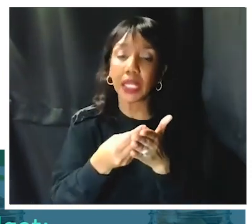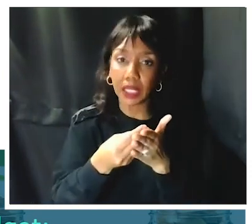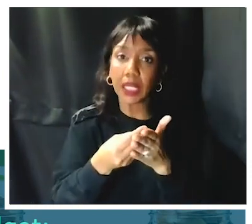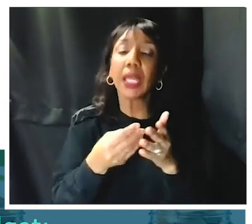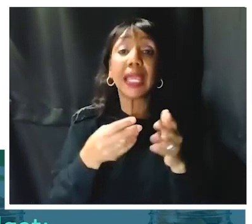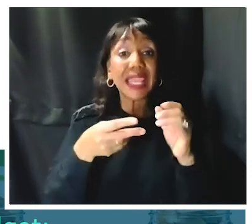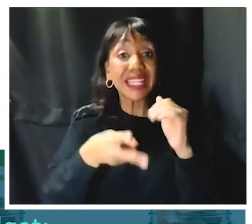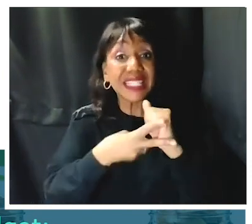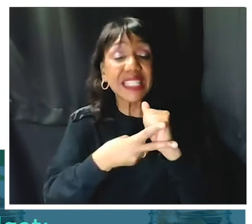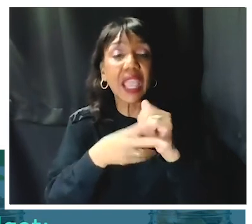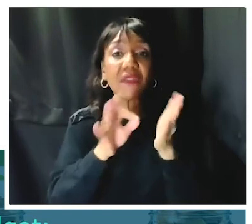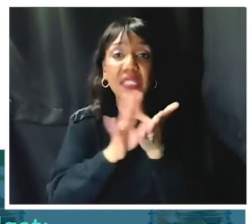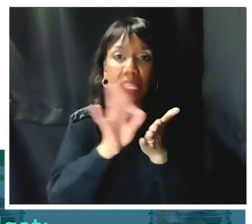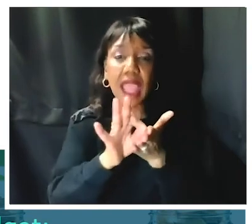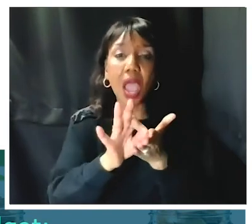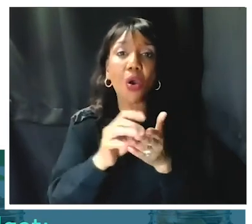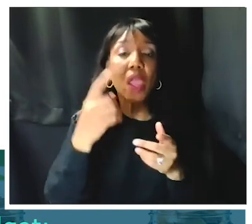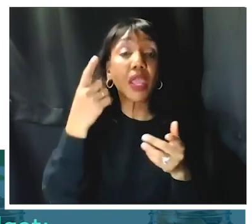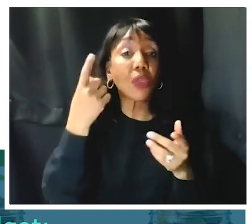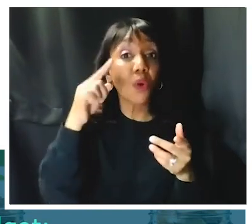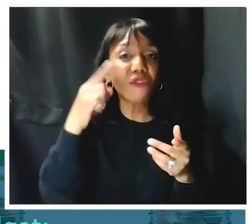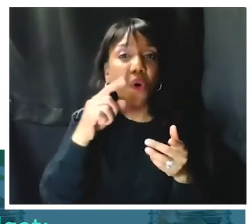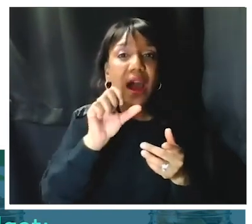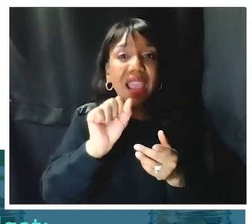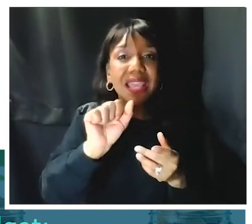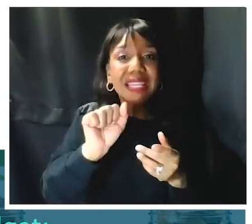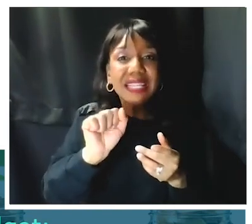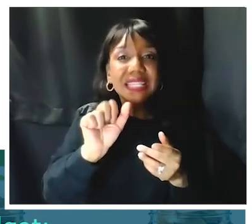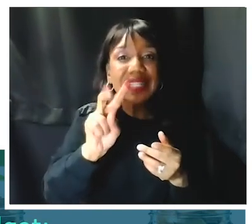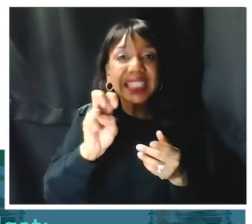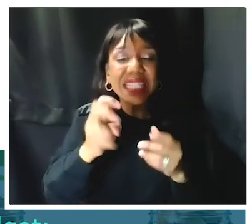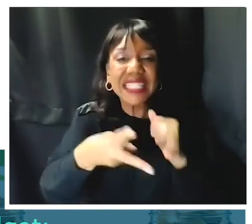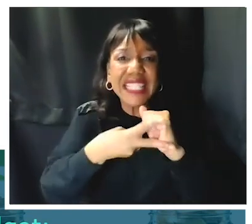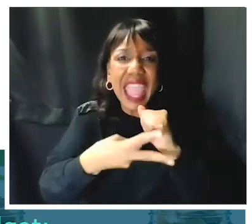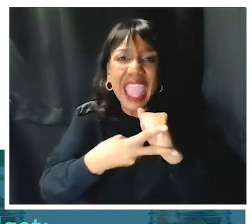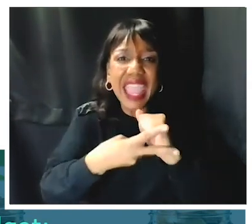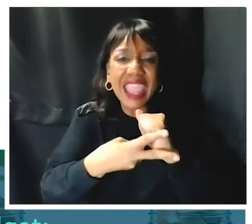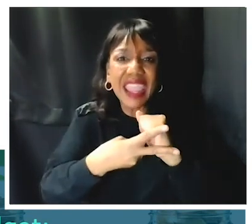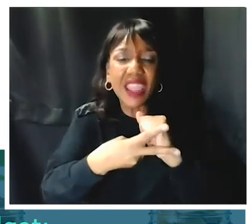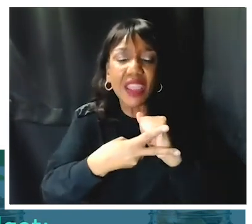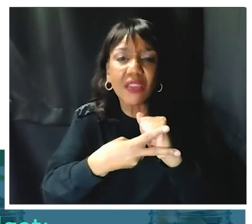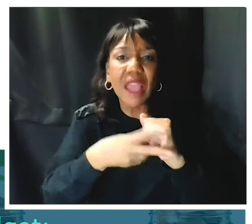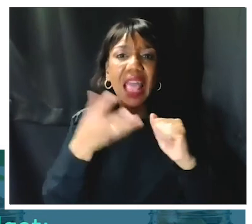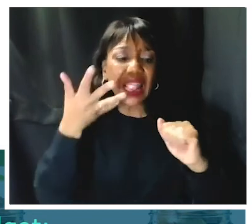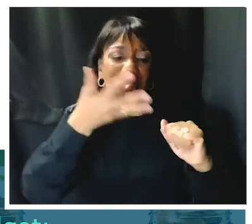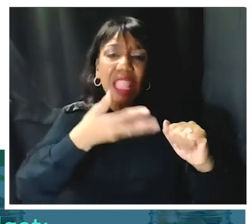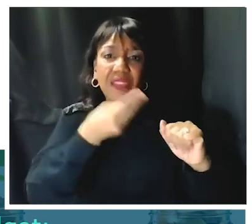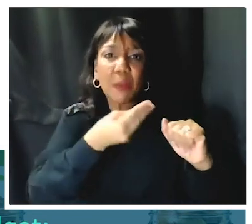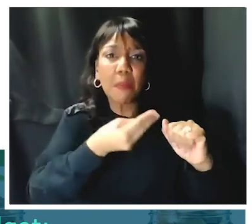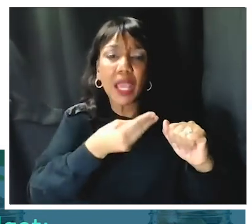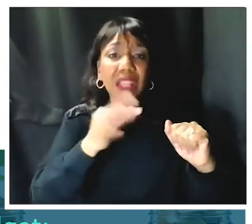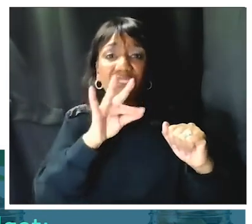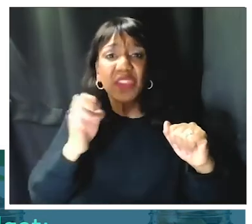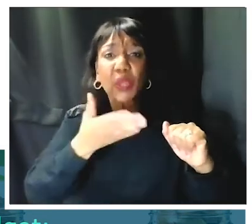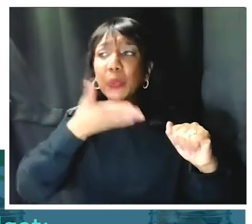to be saved. Leave the money in the savings account to avoid these fees and possibly the bank closing your